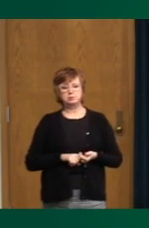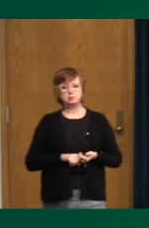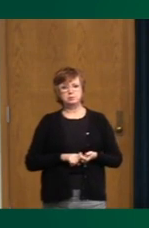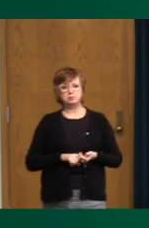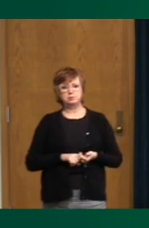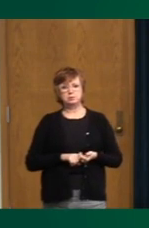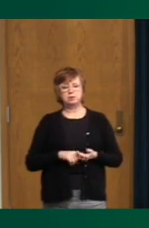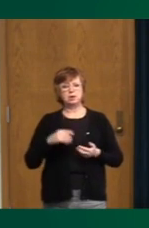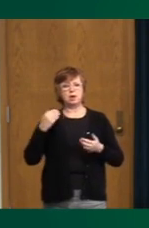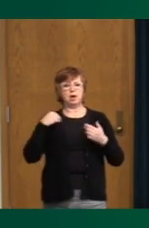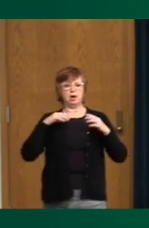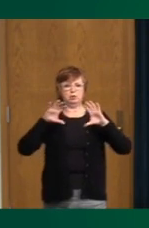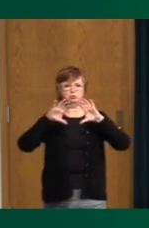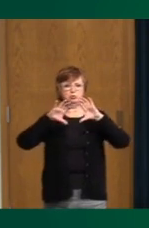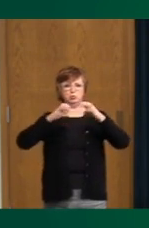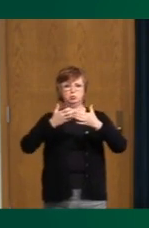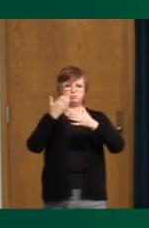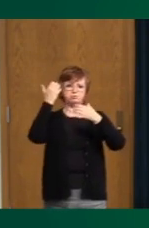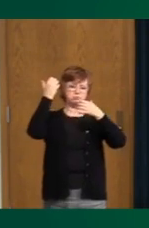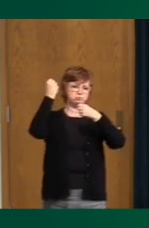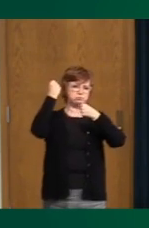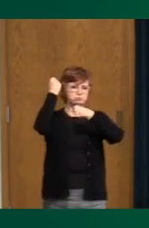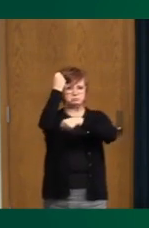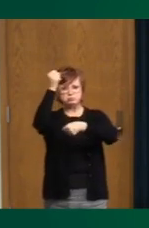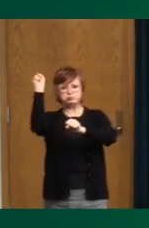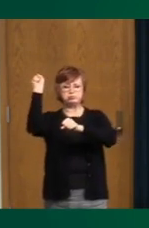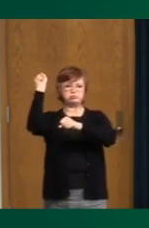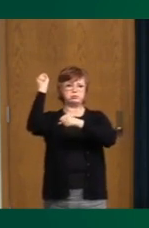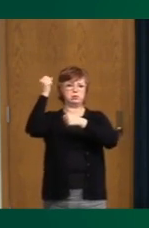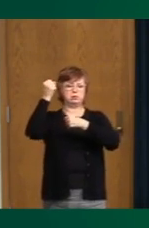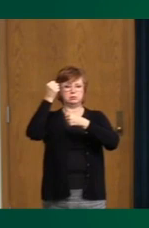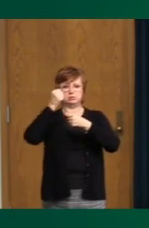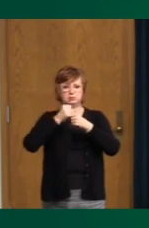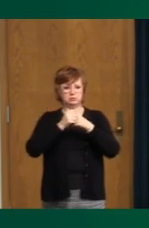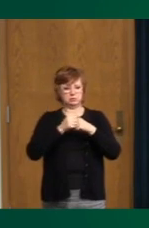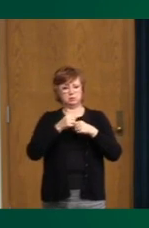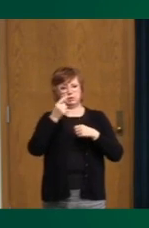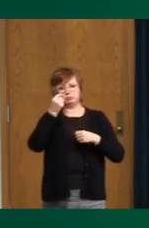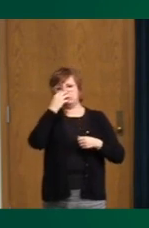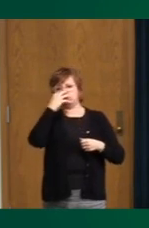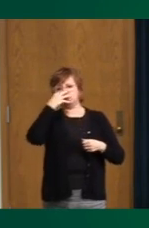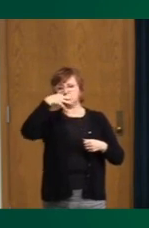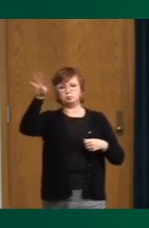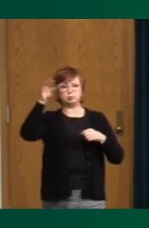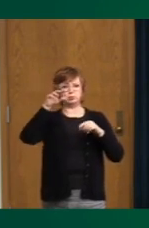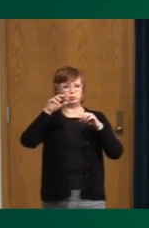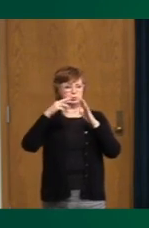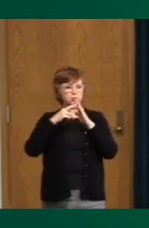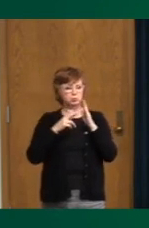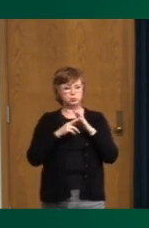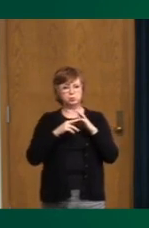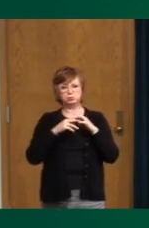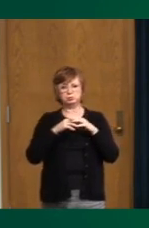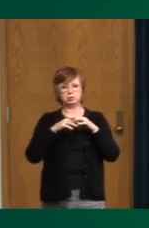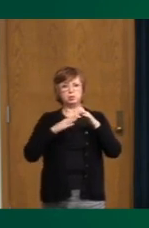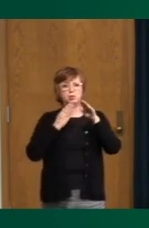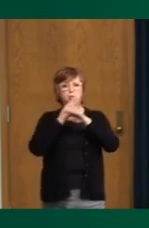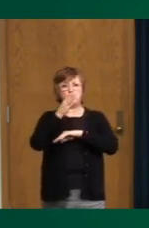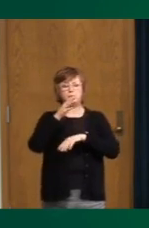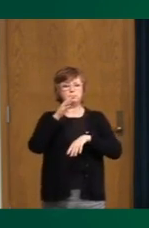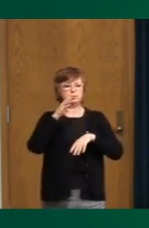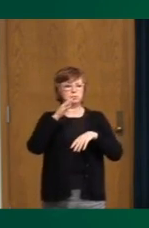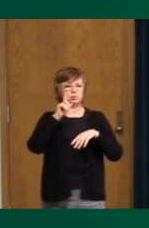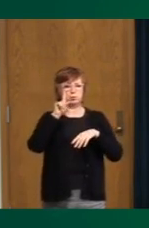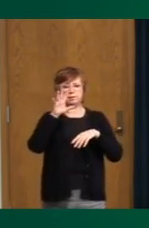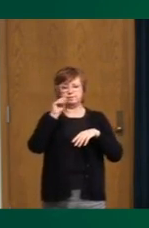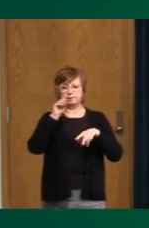and otherwise that have been outside of the public health orders when it comes to gathering sizes, where our enforcement